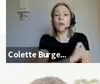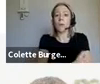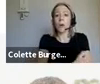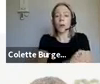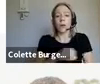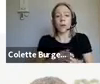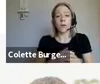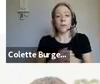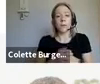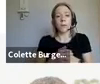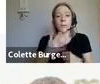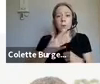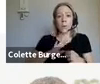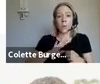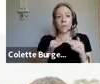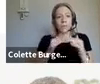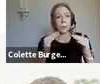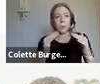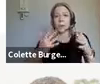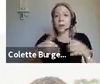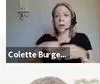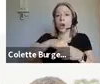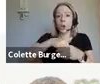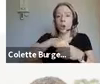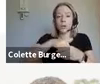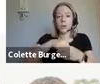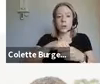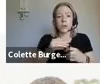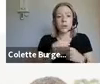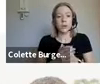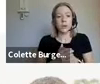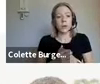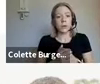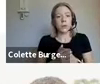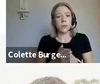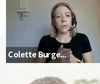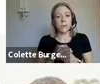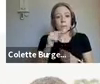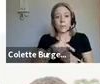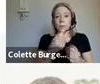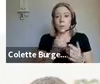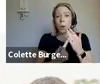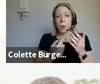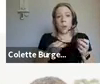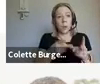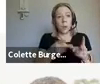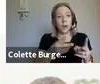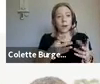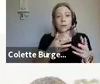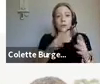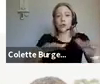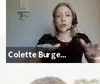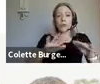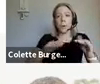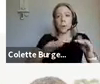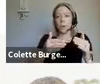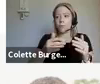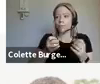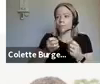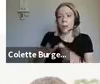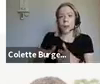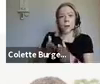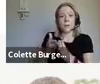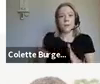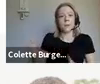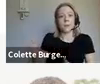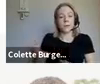inclusion front and center. And I think this is the only way we can really ensure that we leave no child behind. So we have